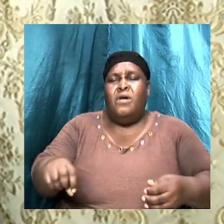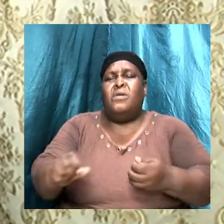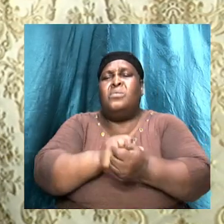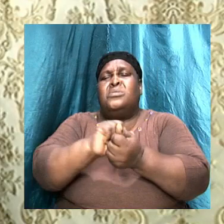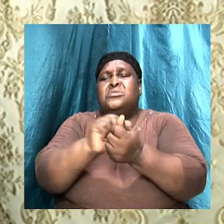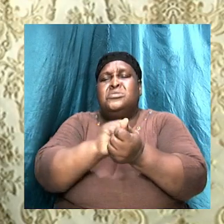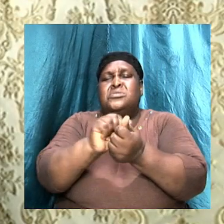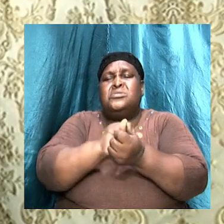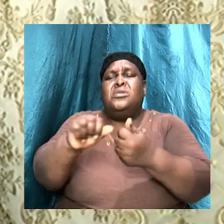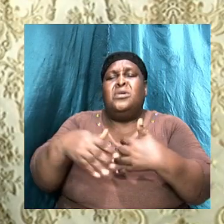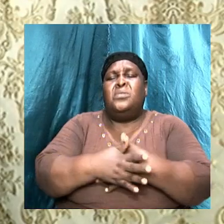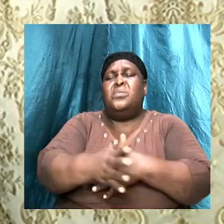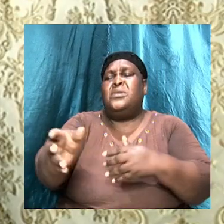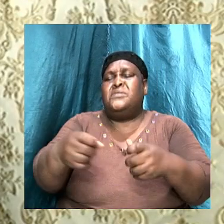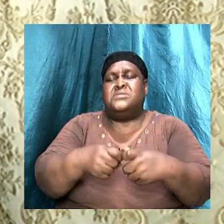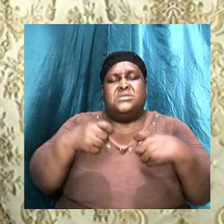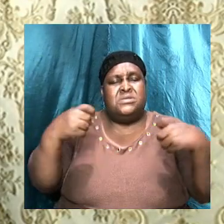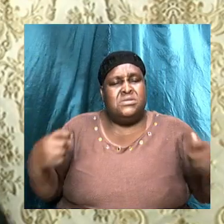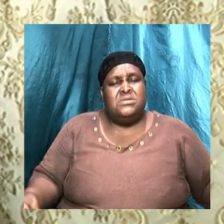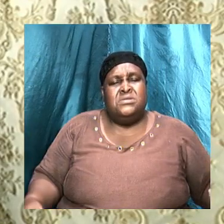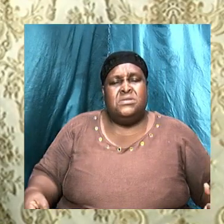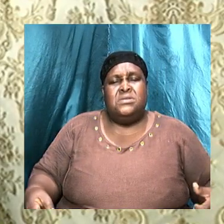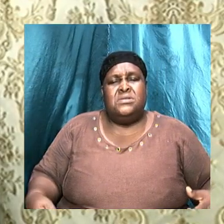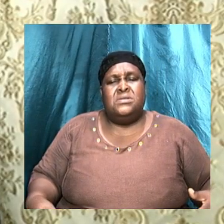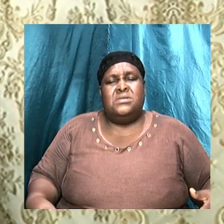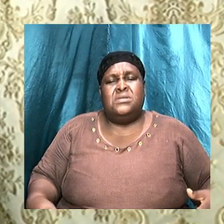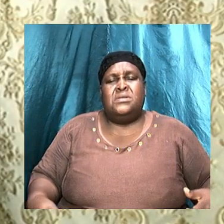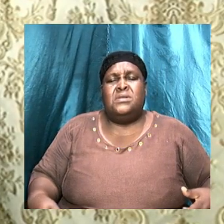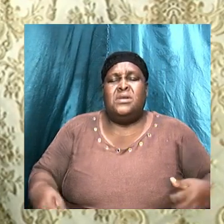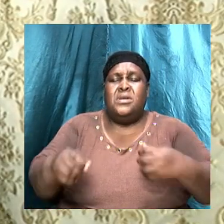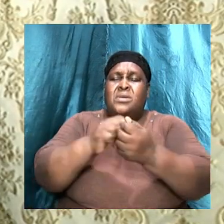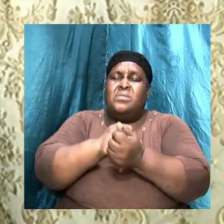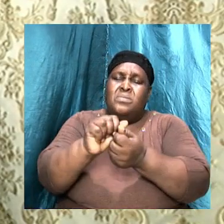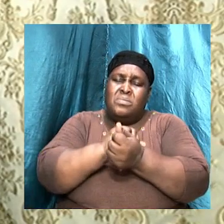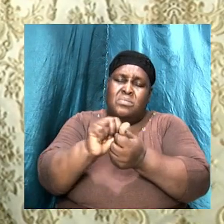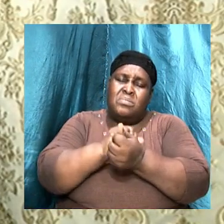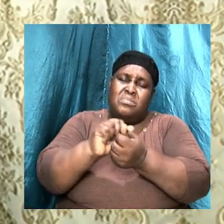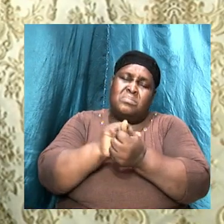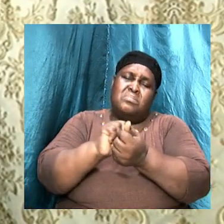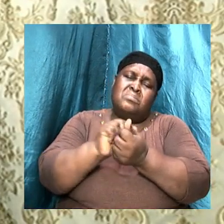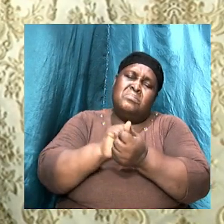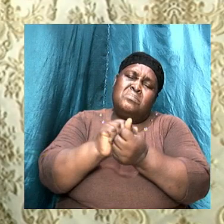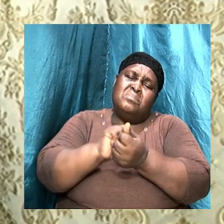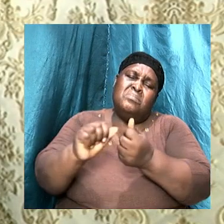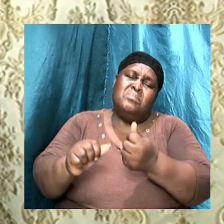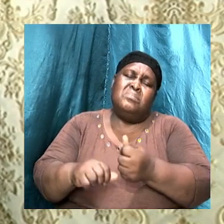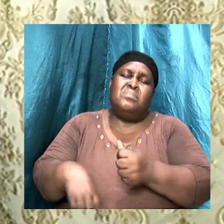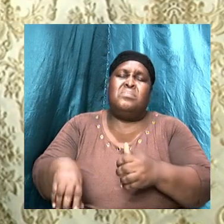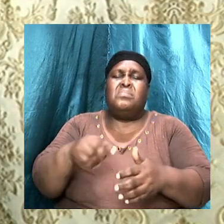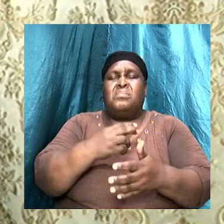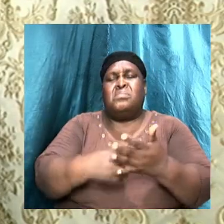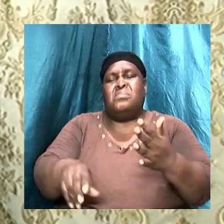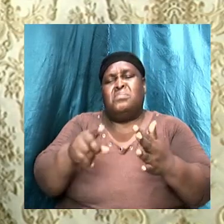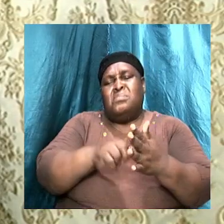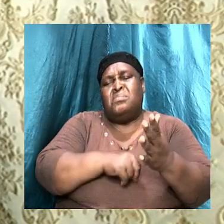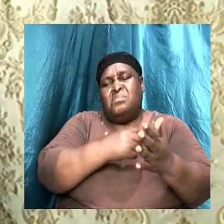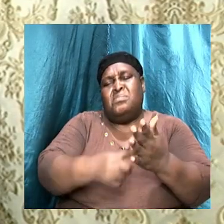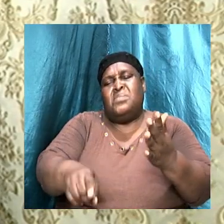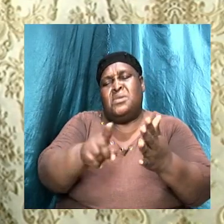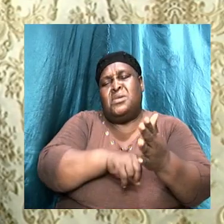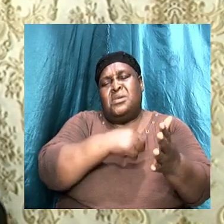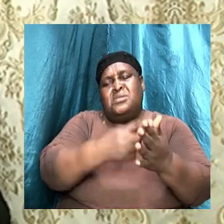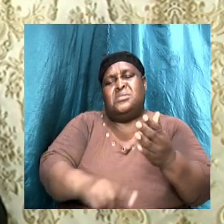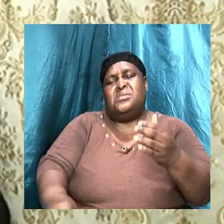remission of sins. We did say that remission means to remove, to cancel, to blot out, to wipe away,